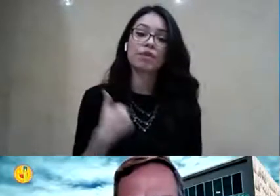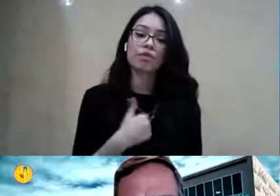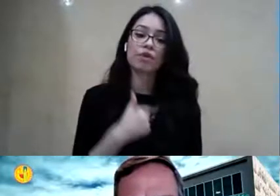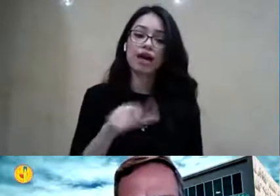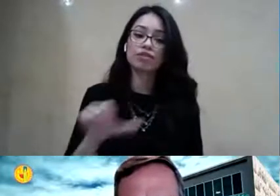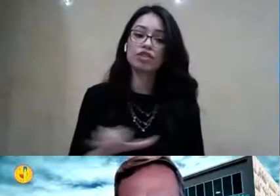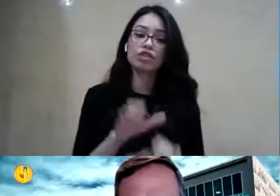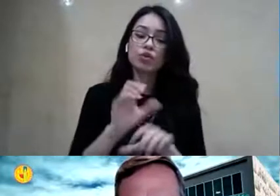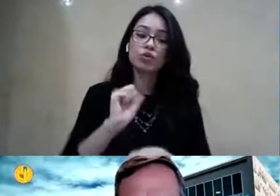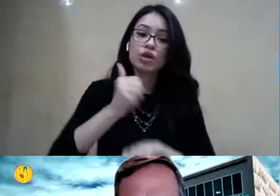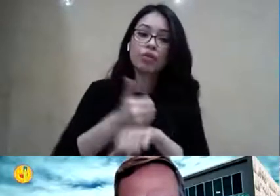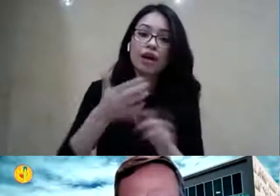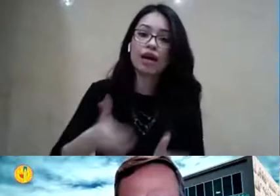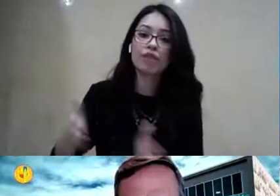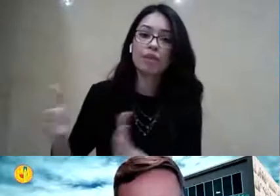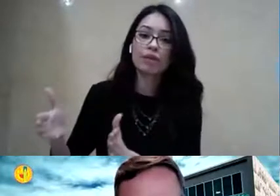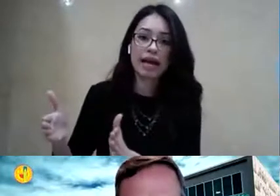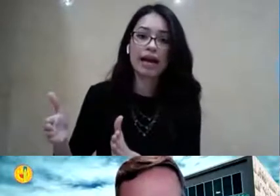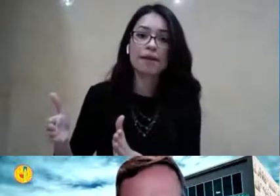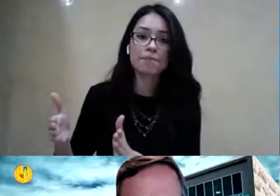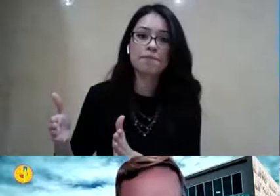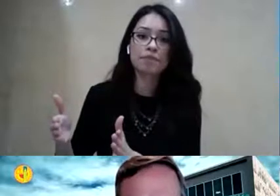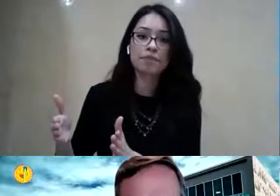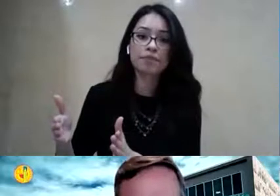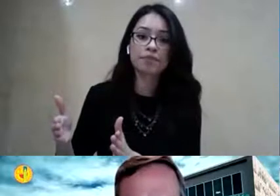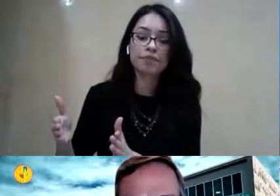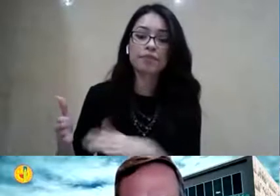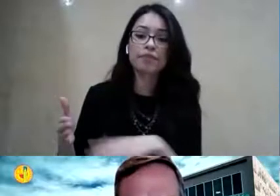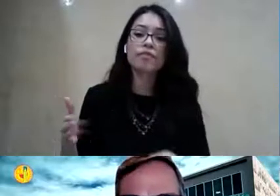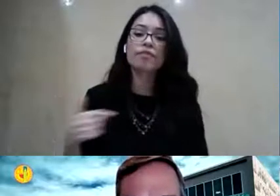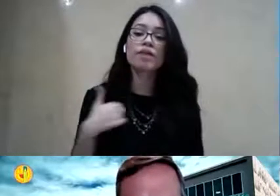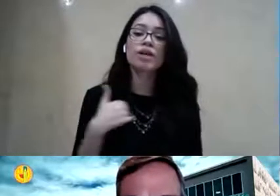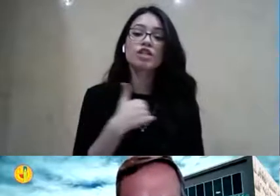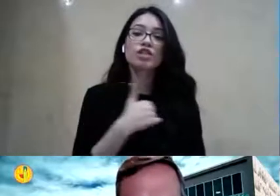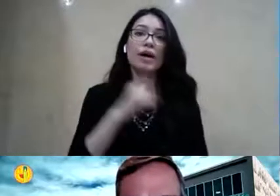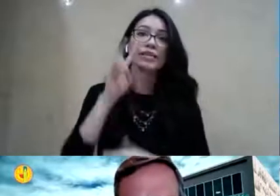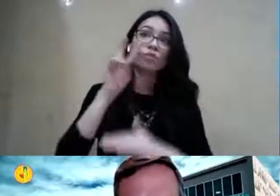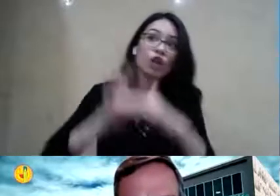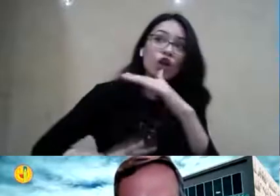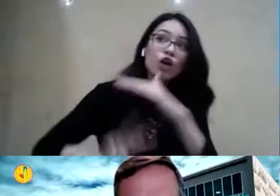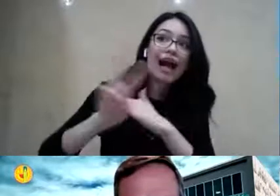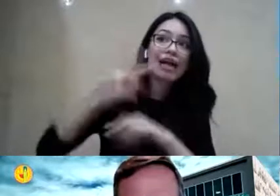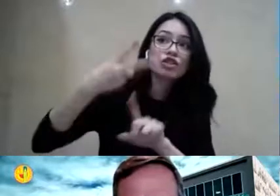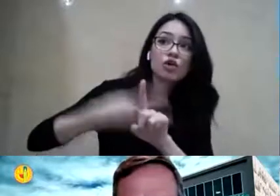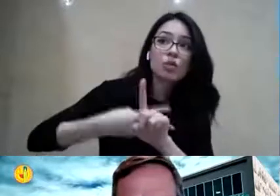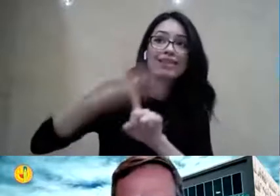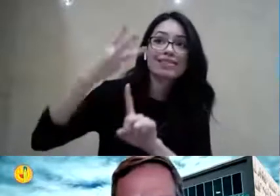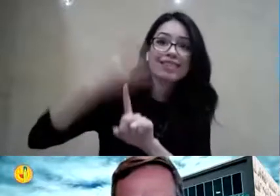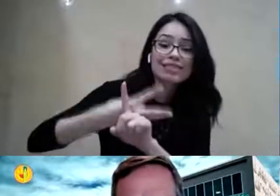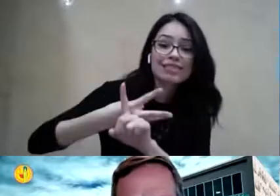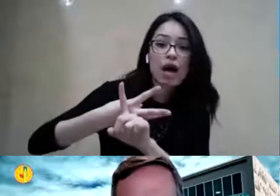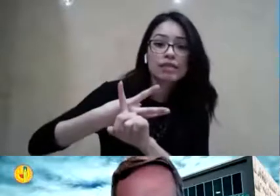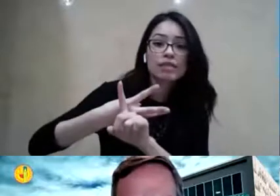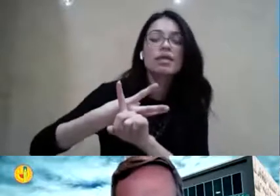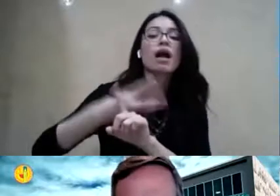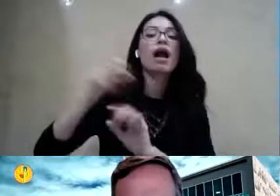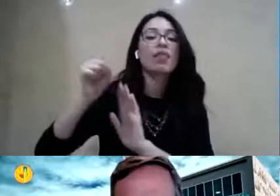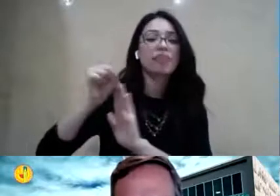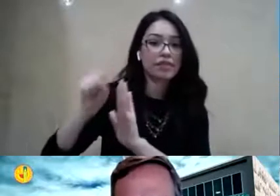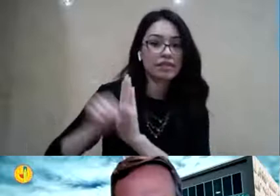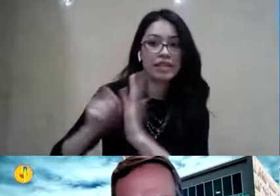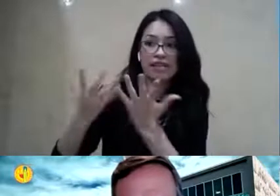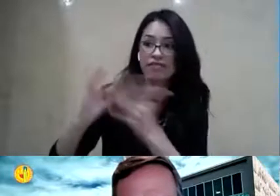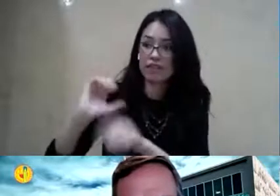legislature might adopt as their own, so that as we look out 2 months, 6 months, that the state has enacted a plan to make sure